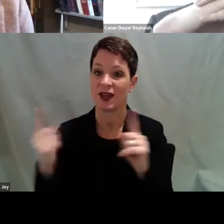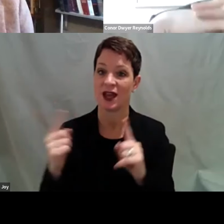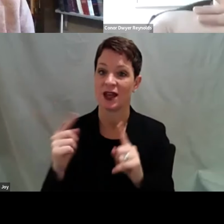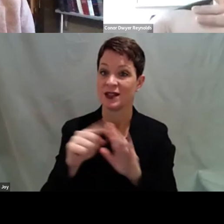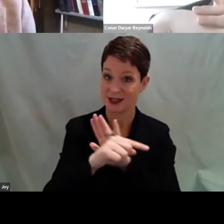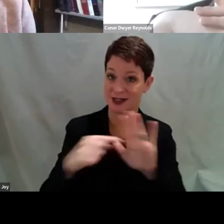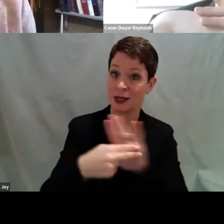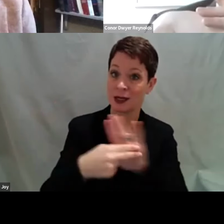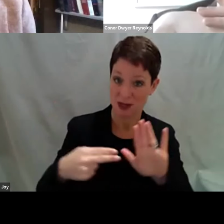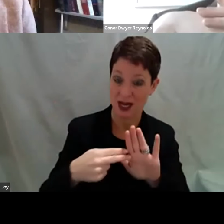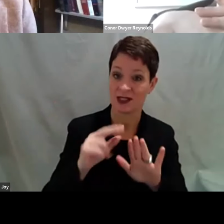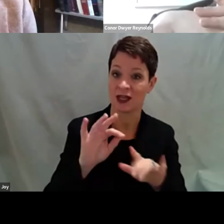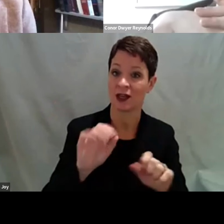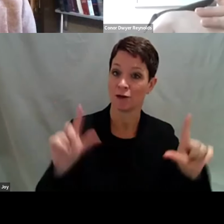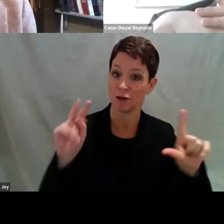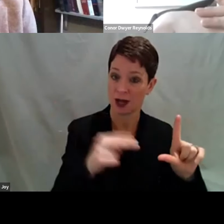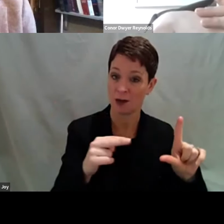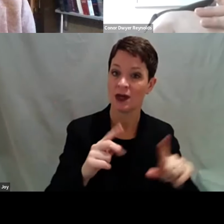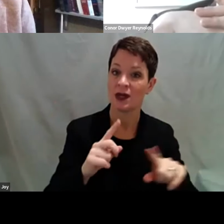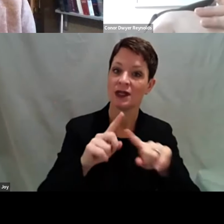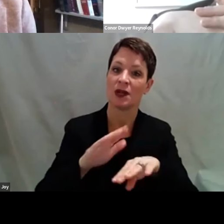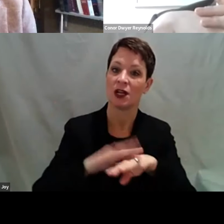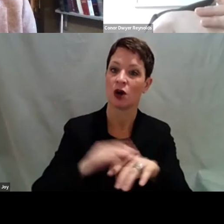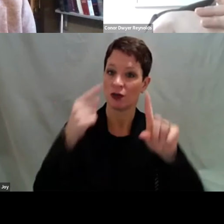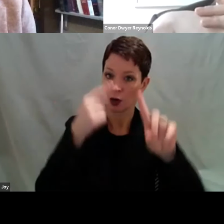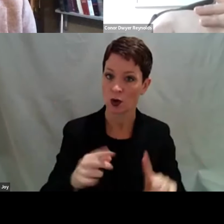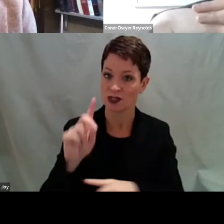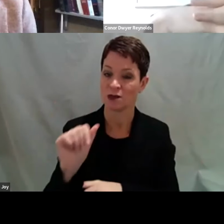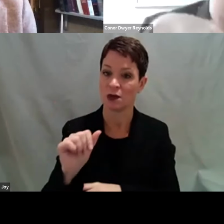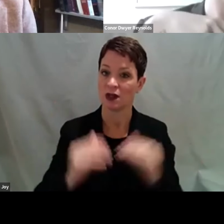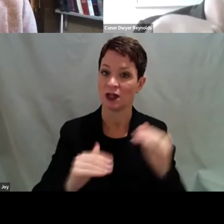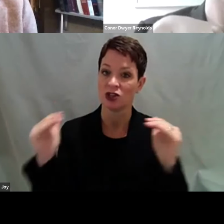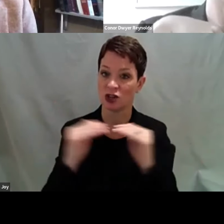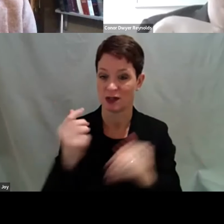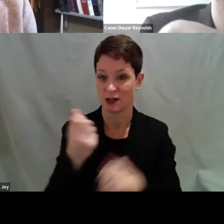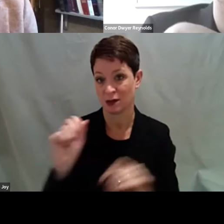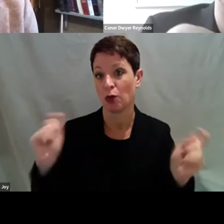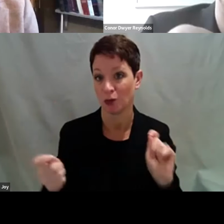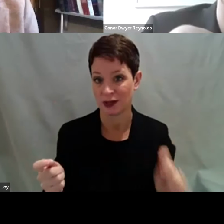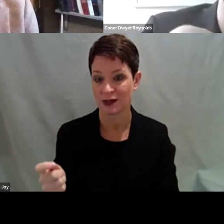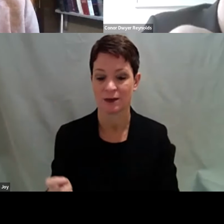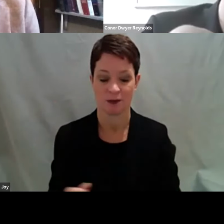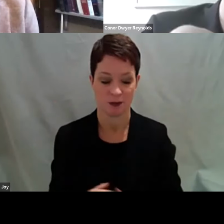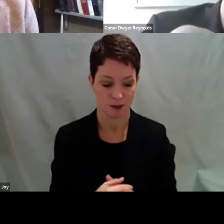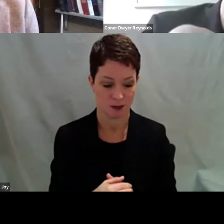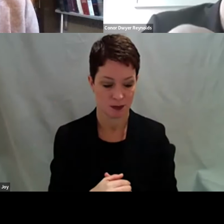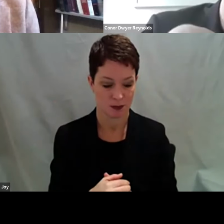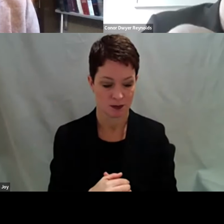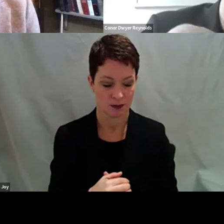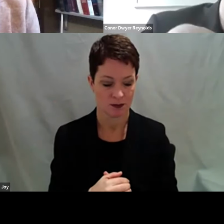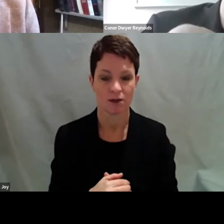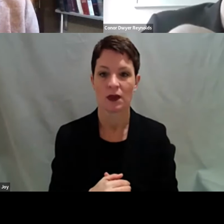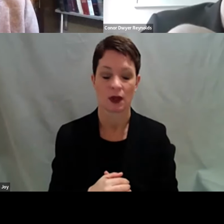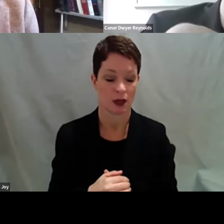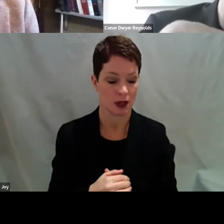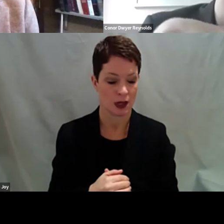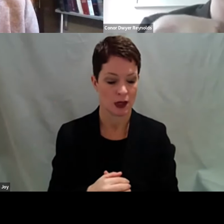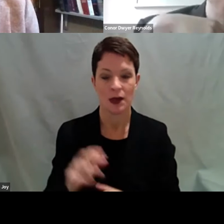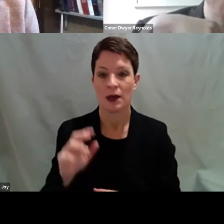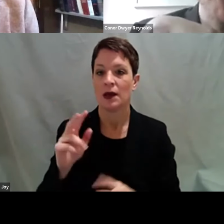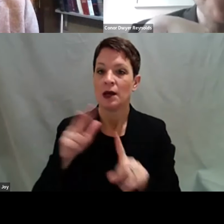in relation to the goals of disability rights and disability justice movements. Okay, So plaintiffs have